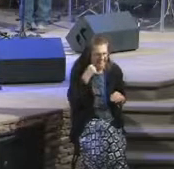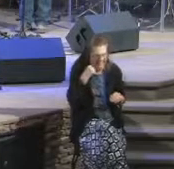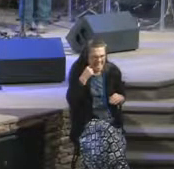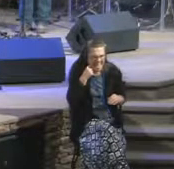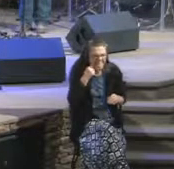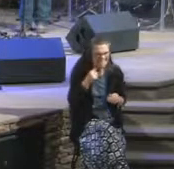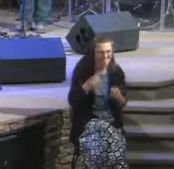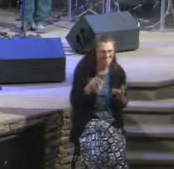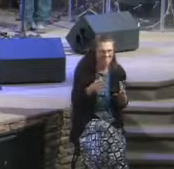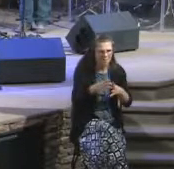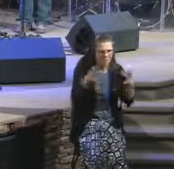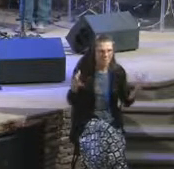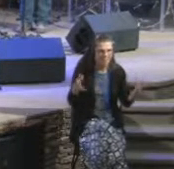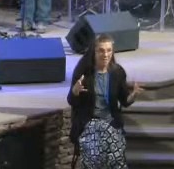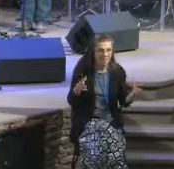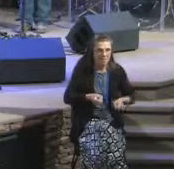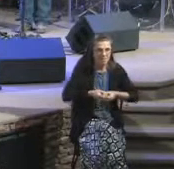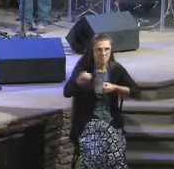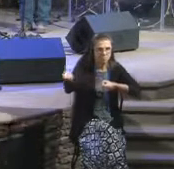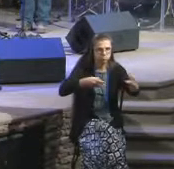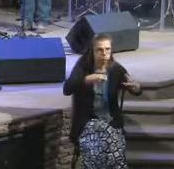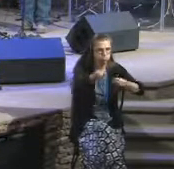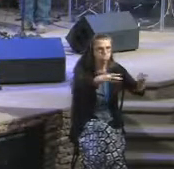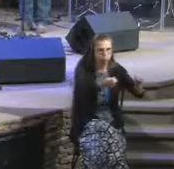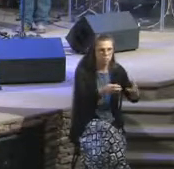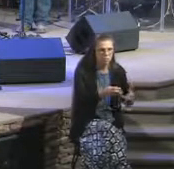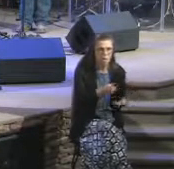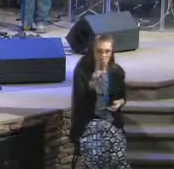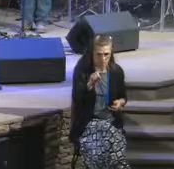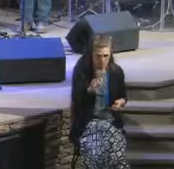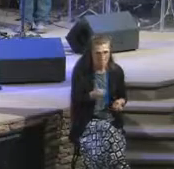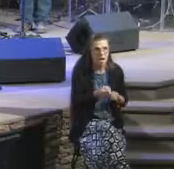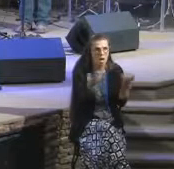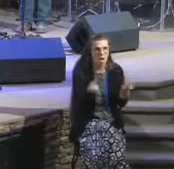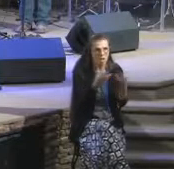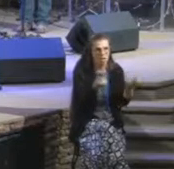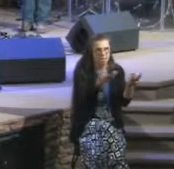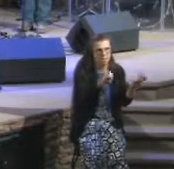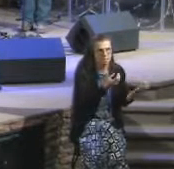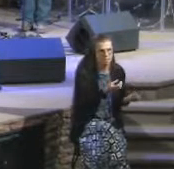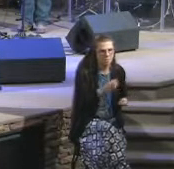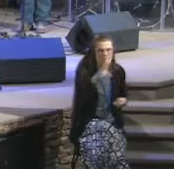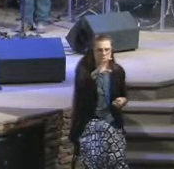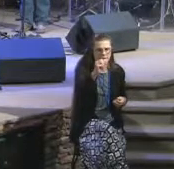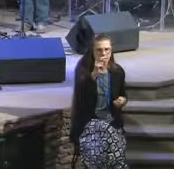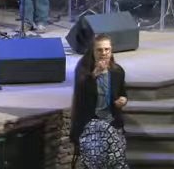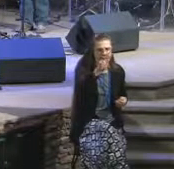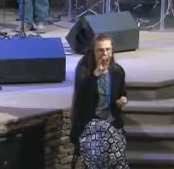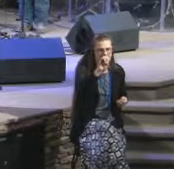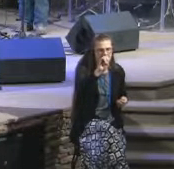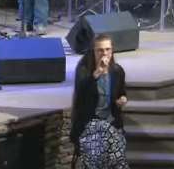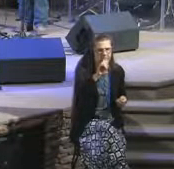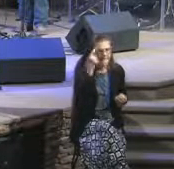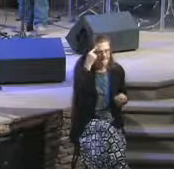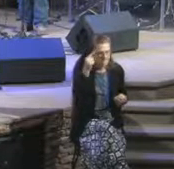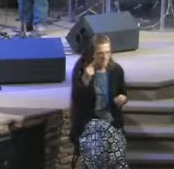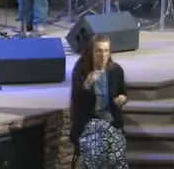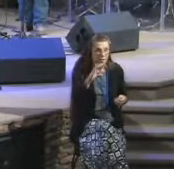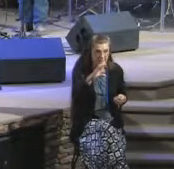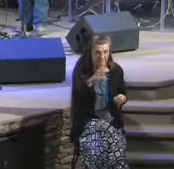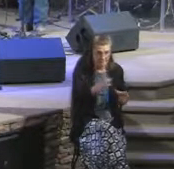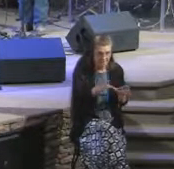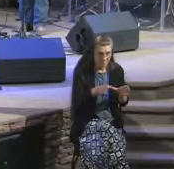you see big bags of candy individually wrapped. We need that. Little Debbie cakes for the cakewalk. We need those things. And